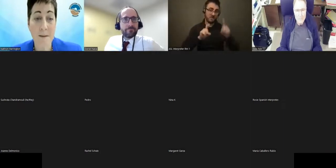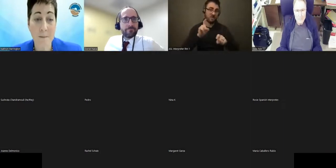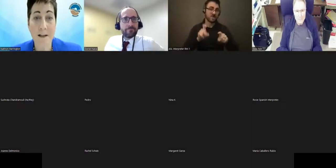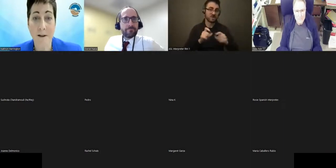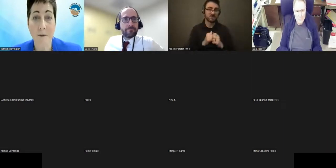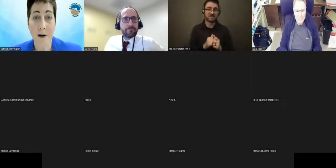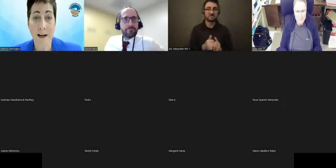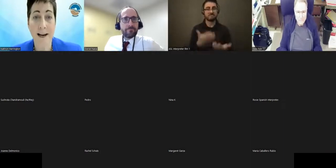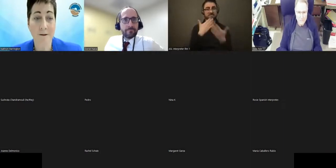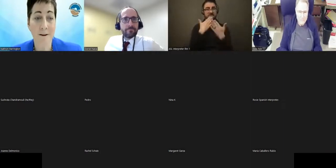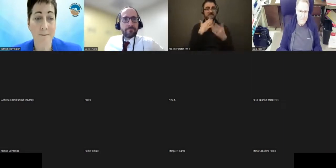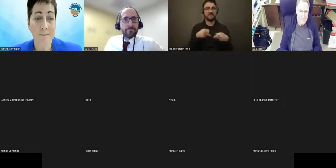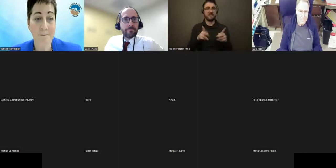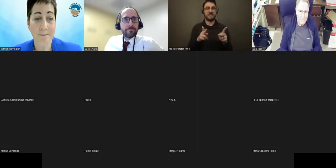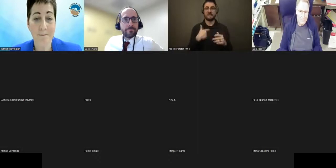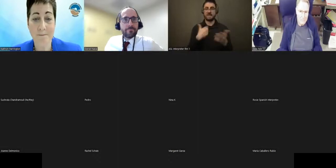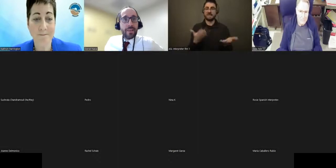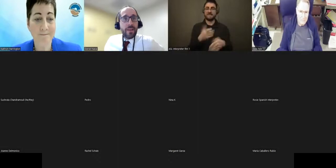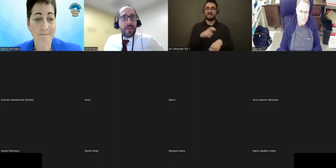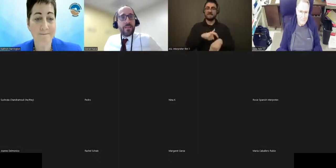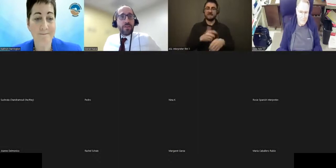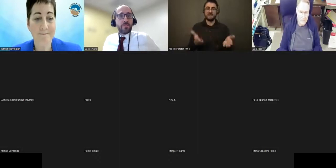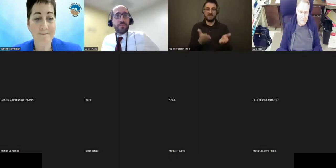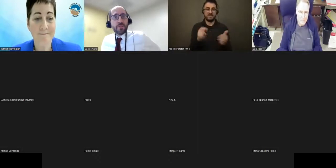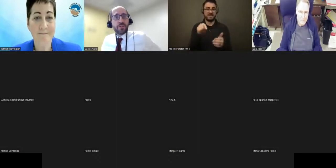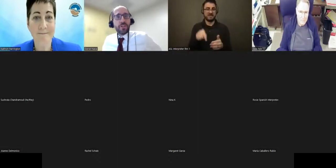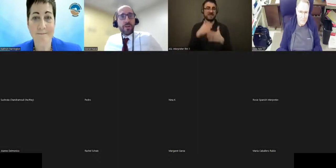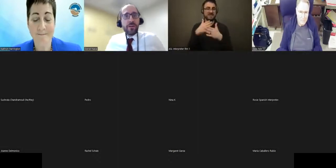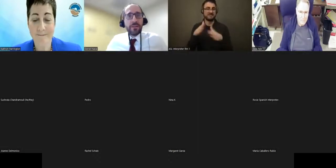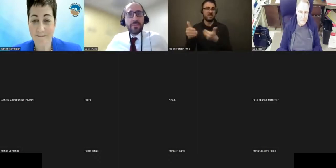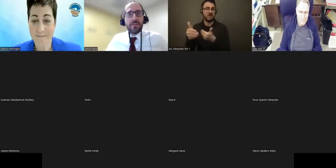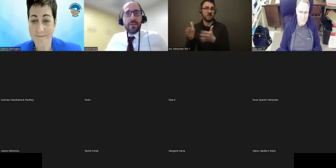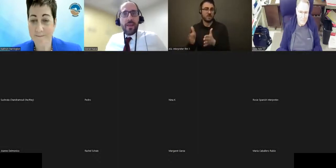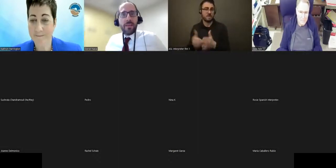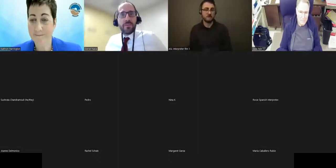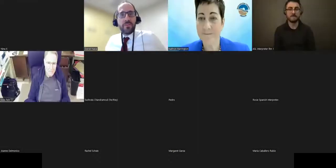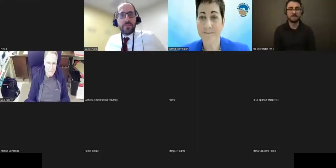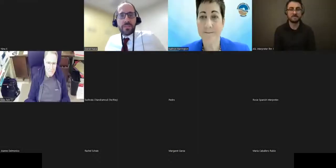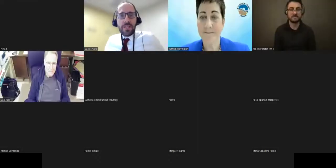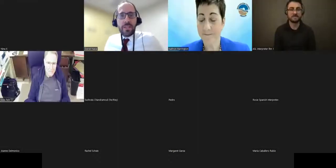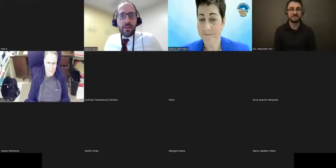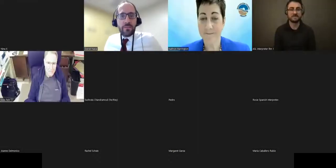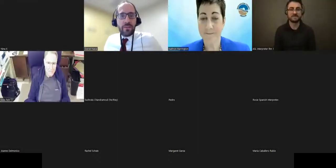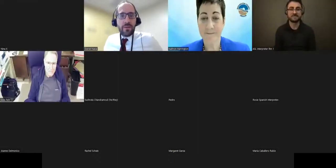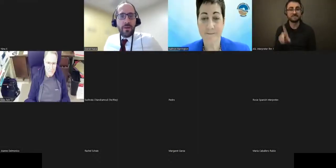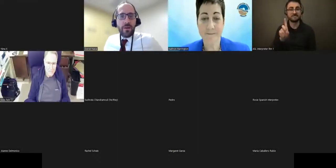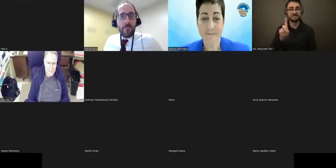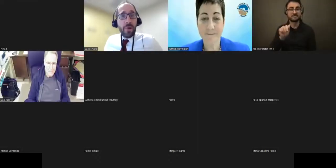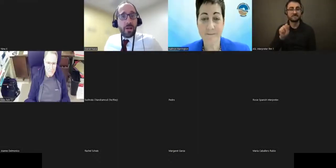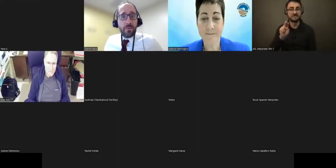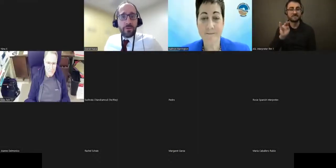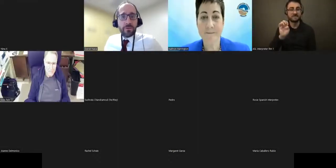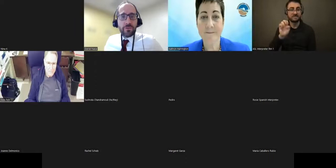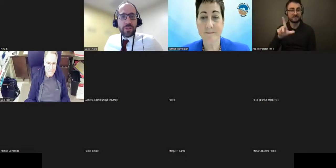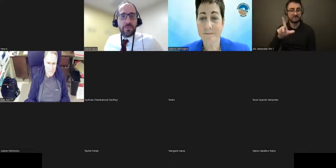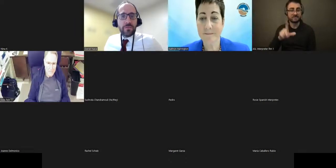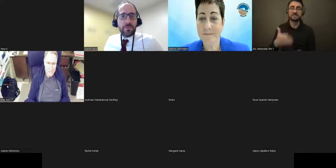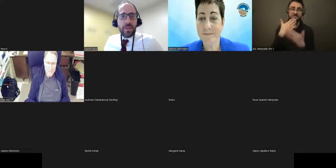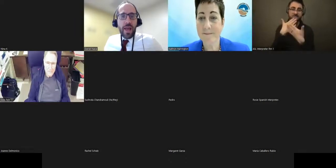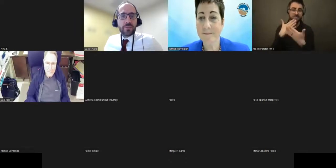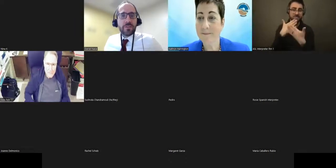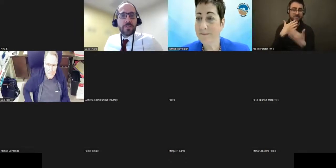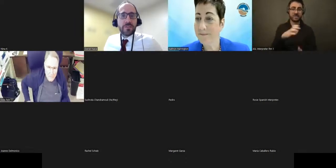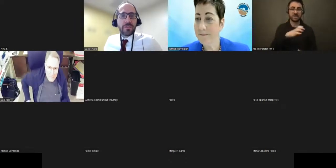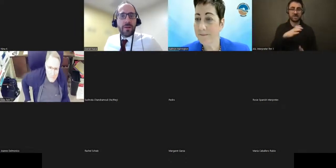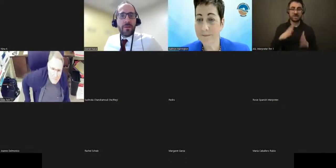some time here in the breakout room. Thank you so much, Chair Harrington. And you'll see at the bottom of your screen, there's